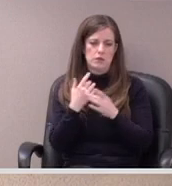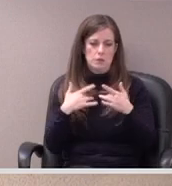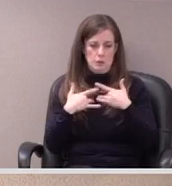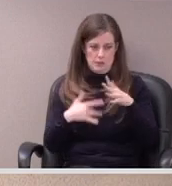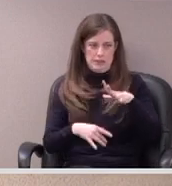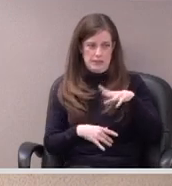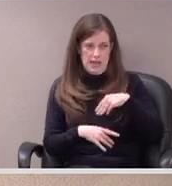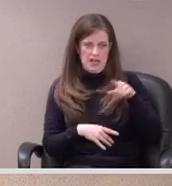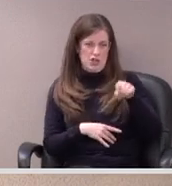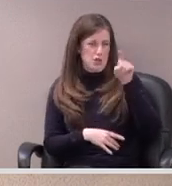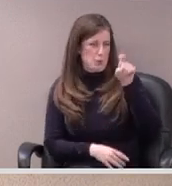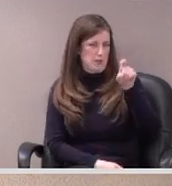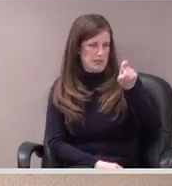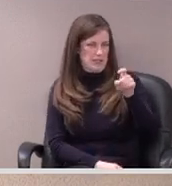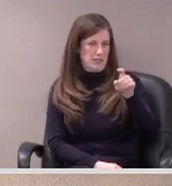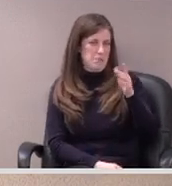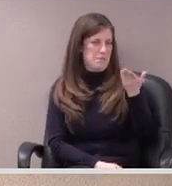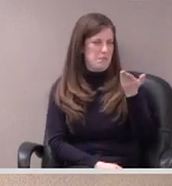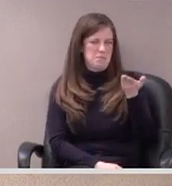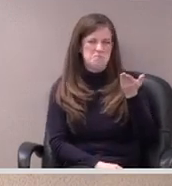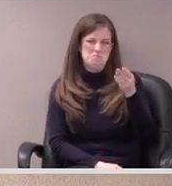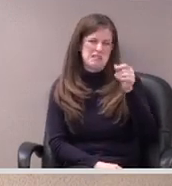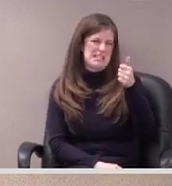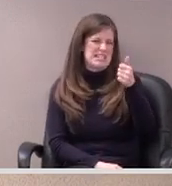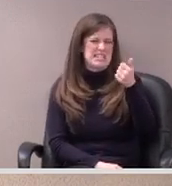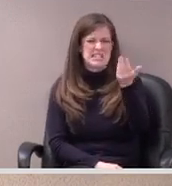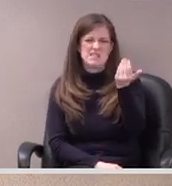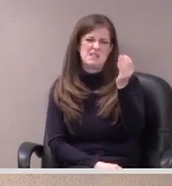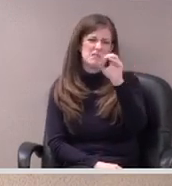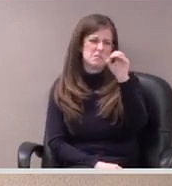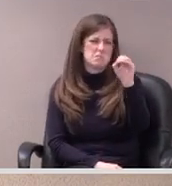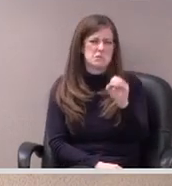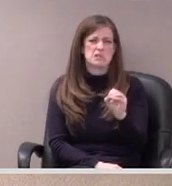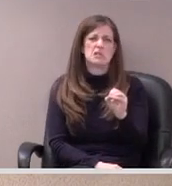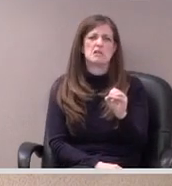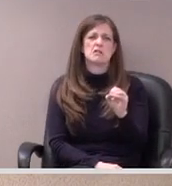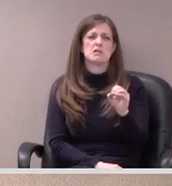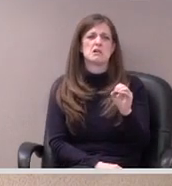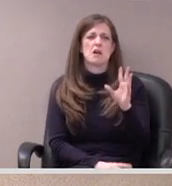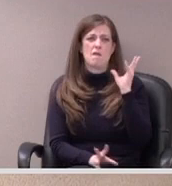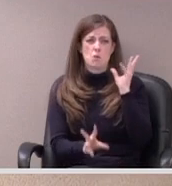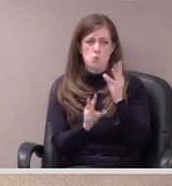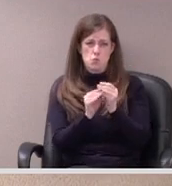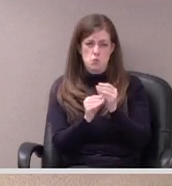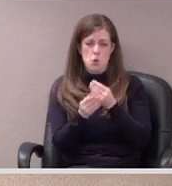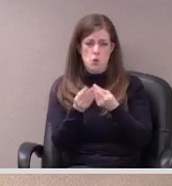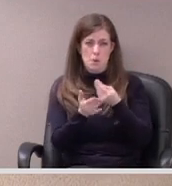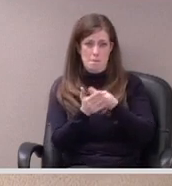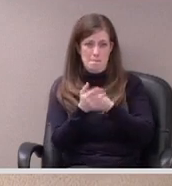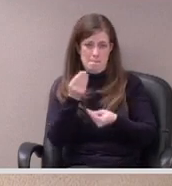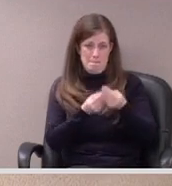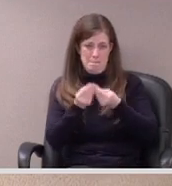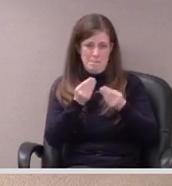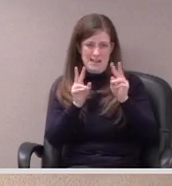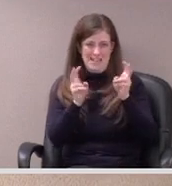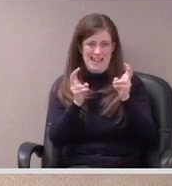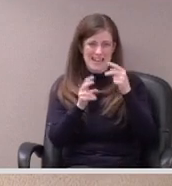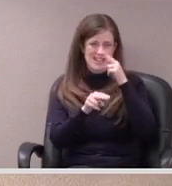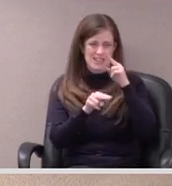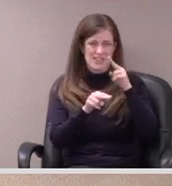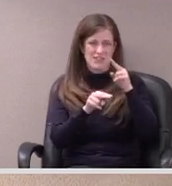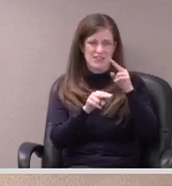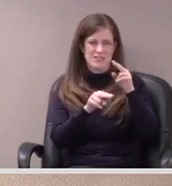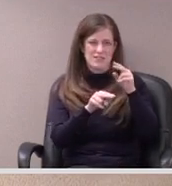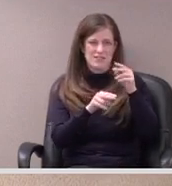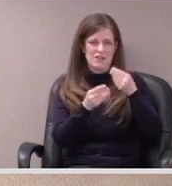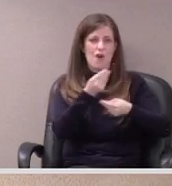account that you would at least need a 10%, maybe 15% of your total budget as your fund balance, just in case?